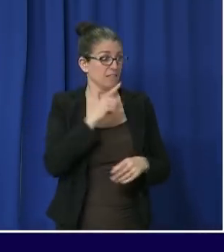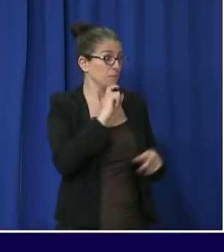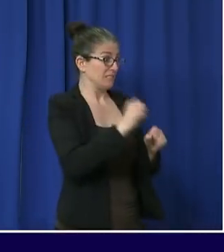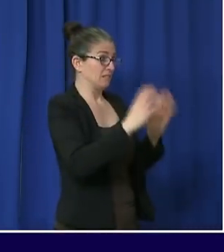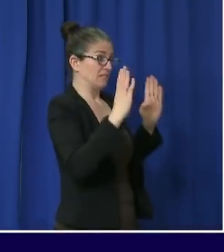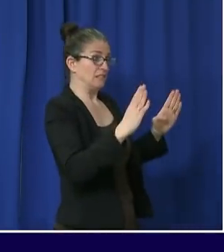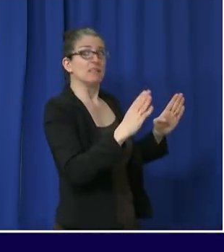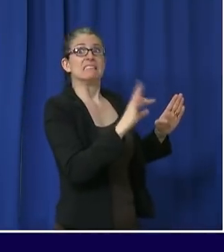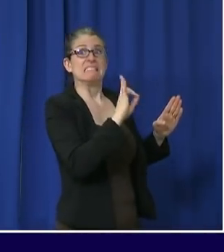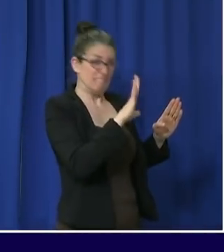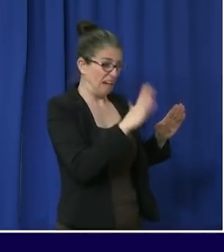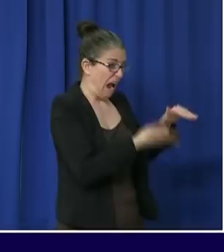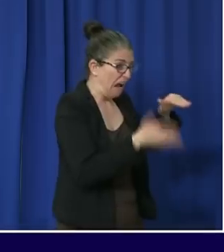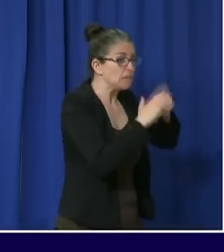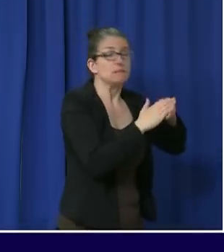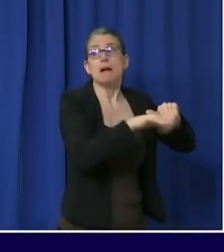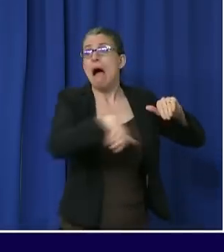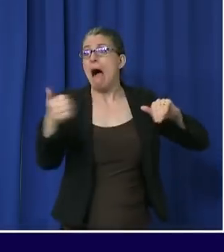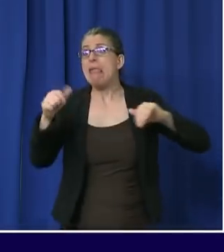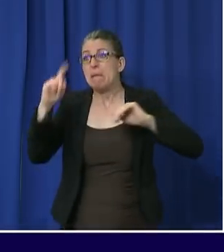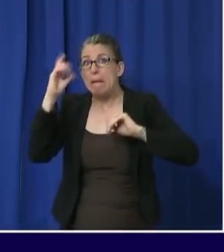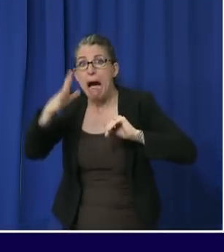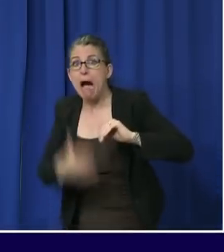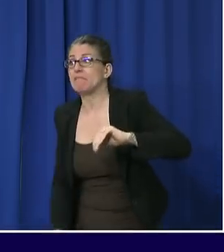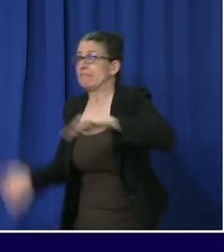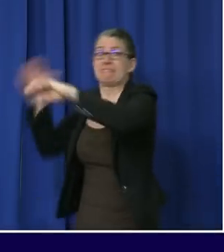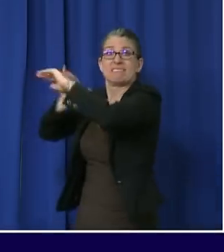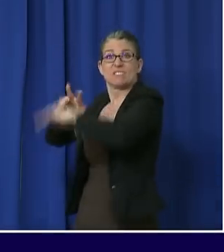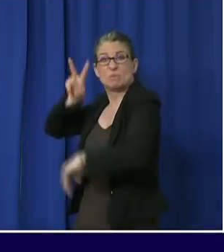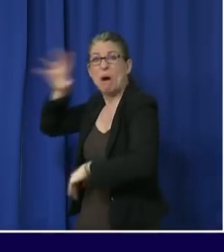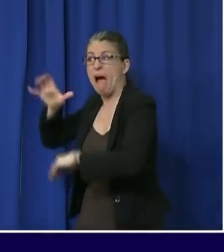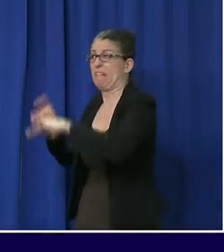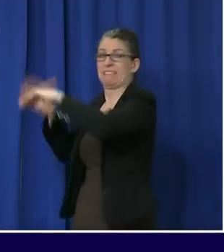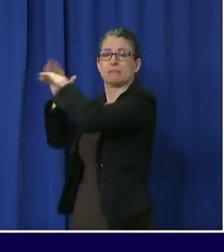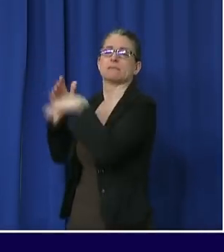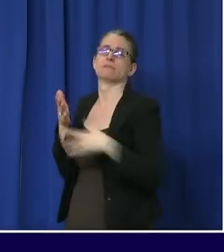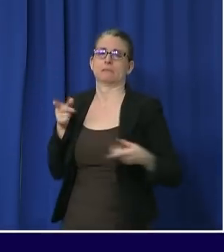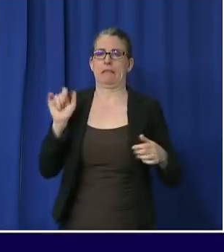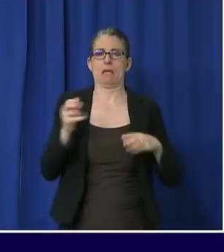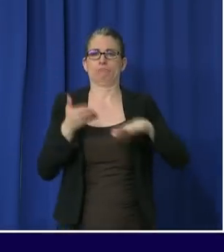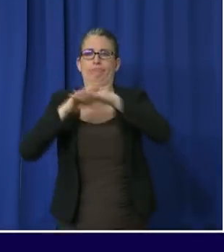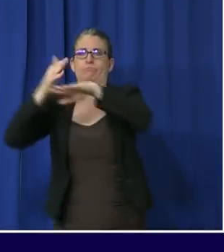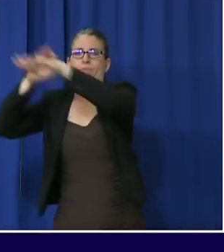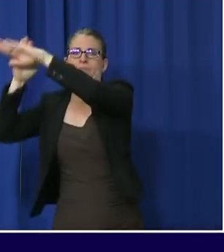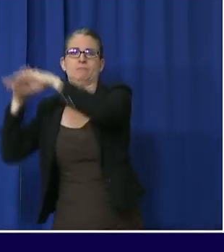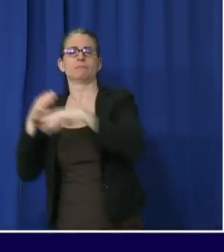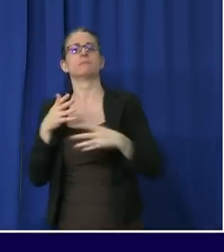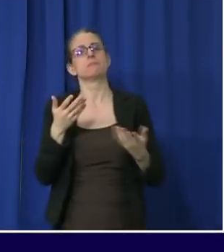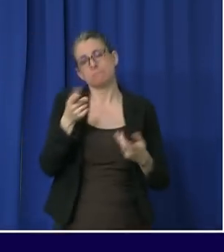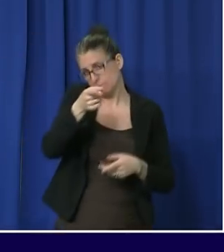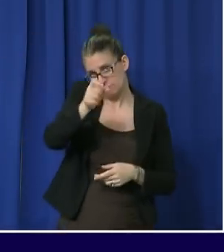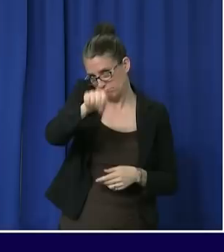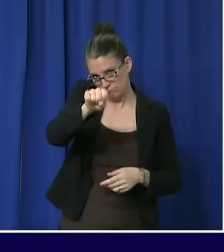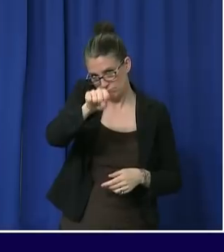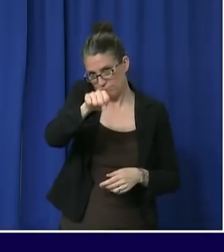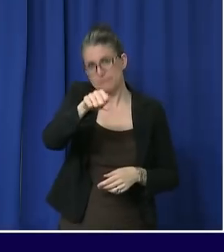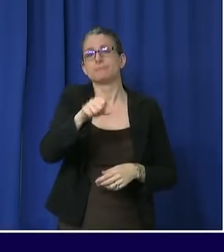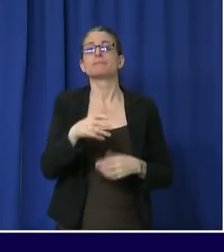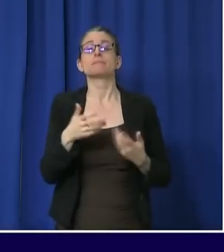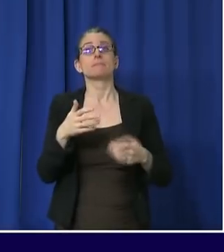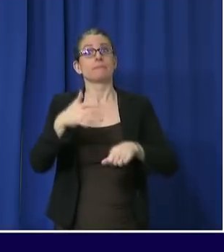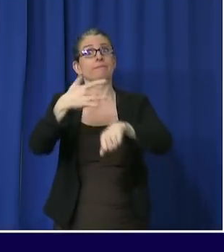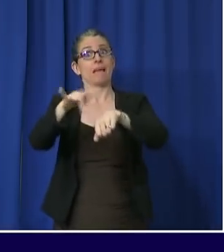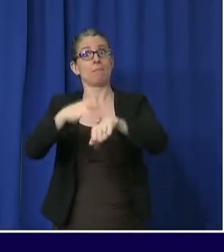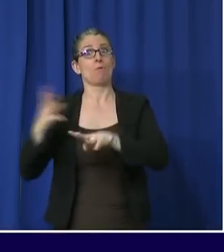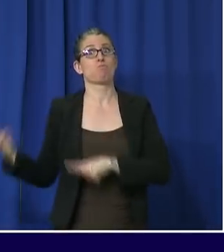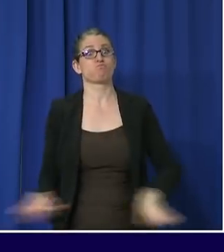scientifically needed. But the fact is, based on more testing, as you note, we anticipate there being more positives. That's why that